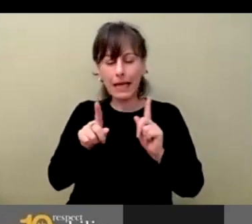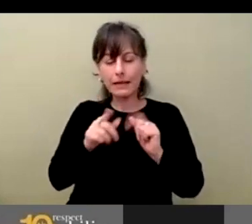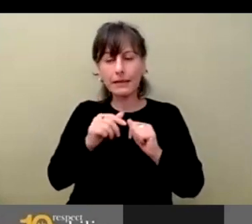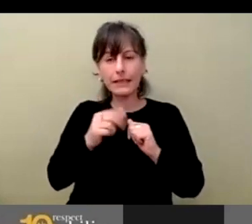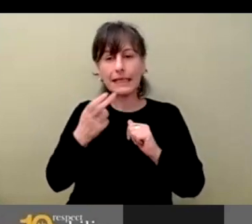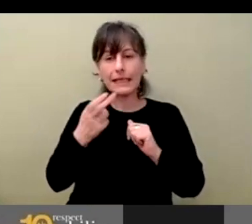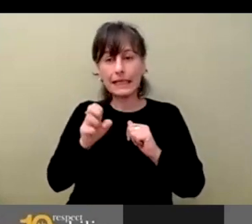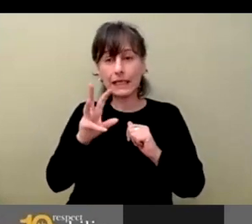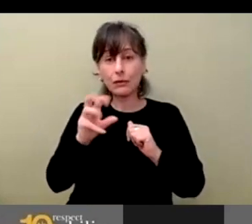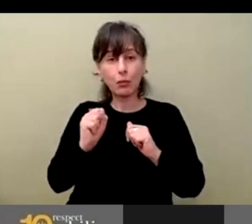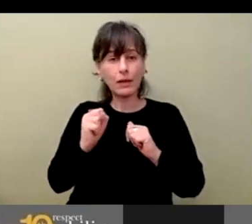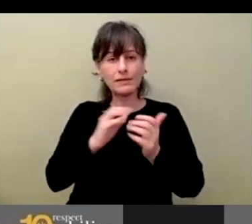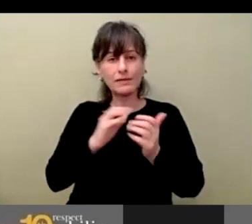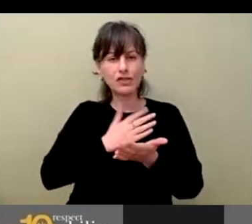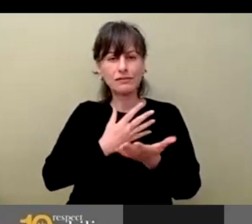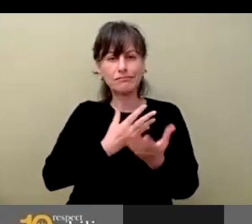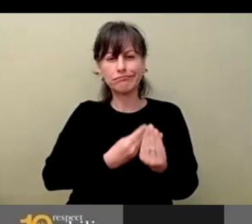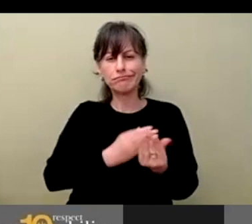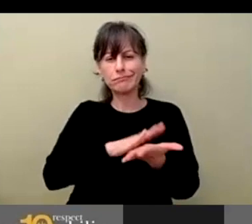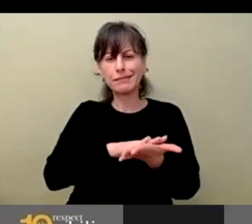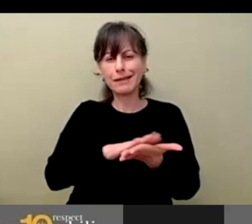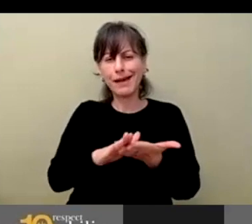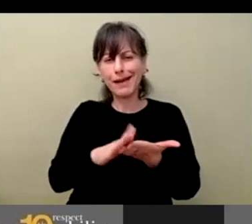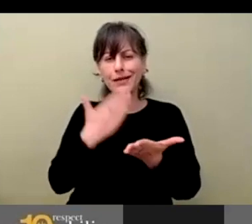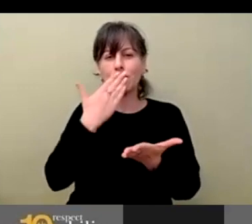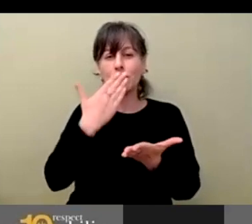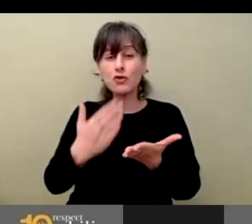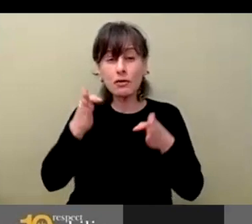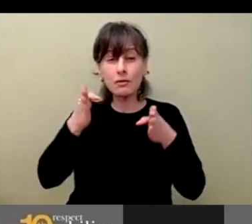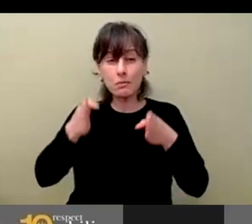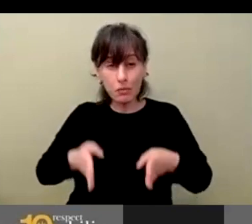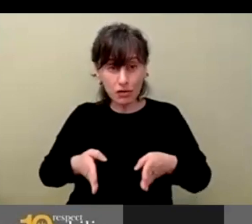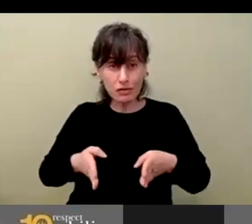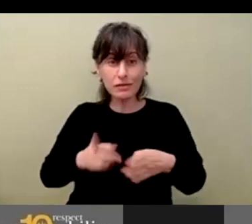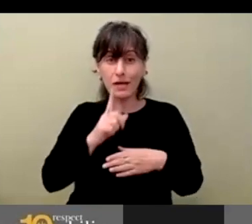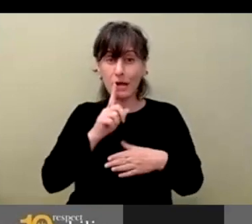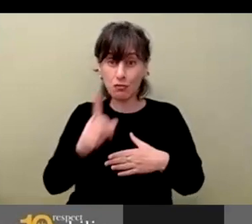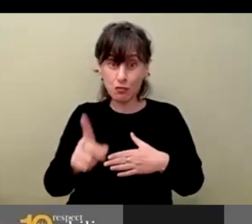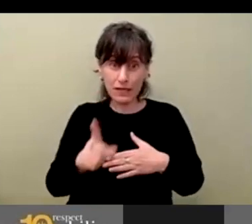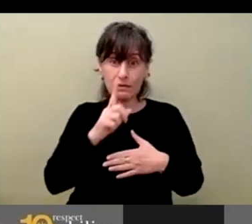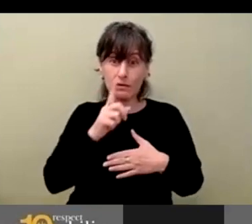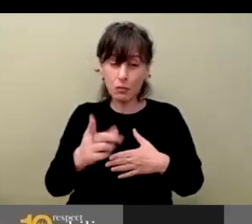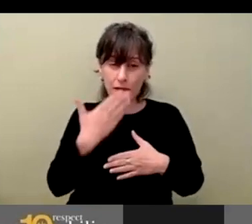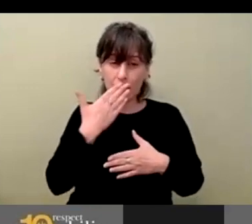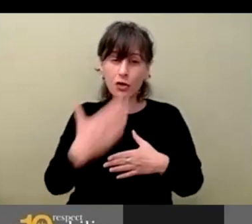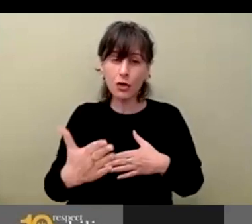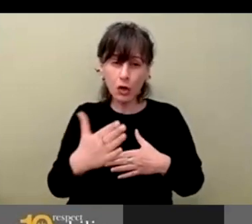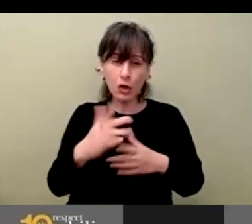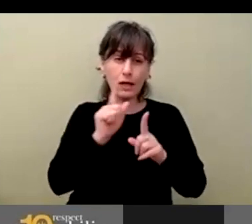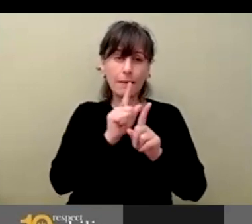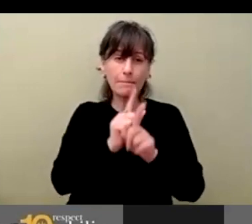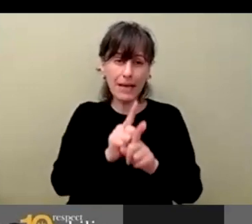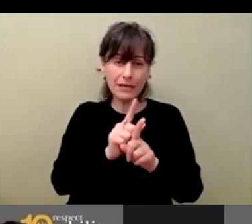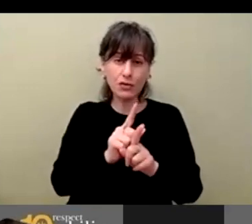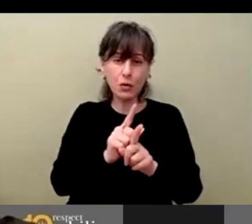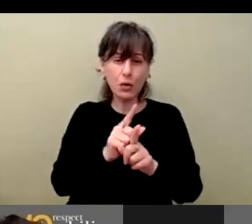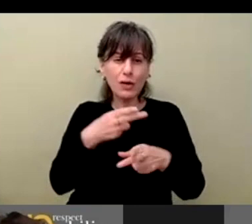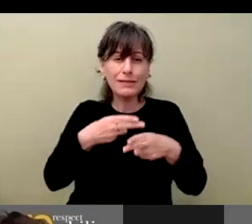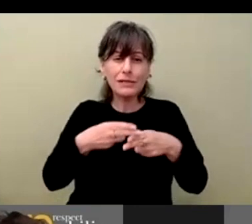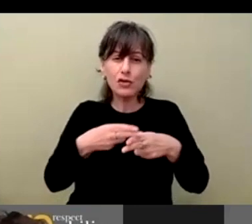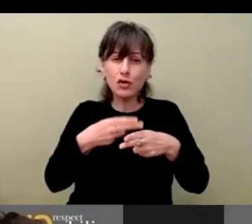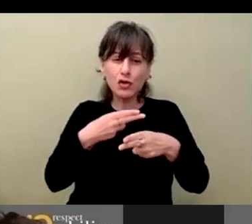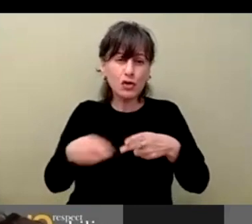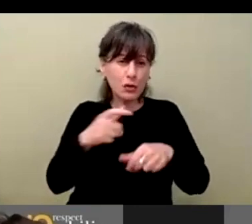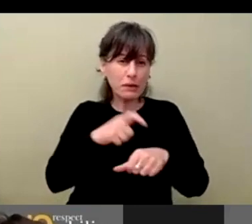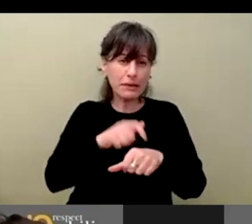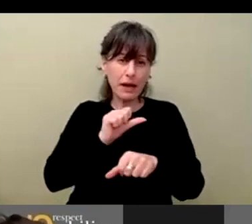was such a kind and good person, and a really, really, really good mentor. And even in a short amount of time that I worked